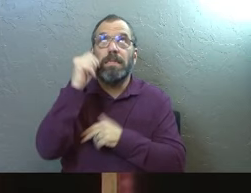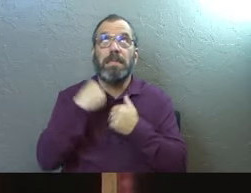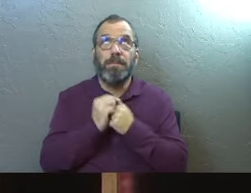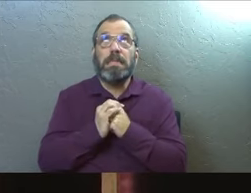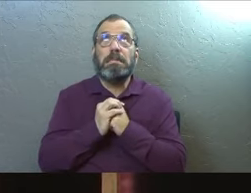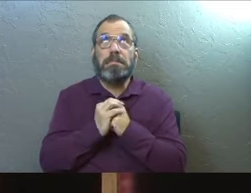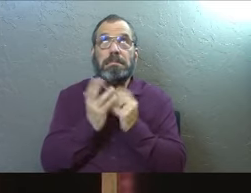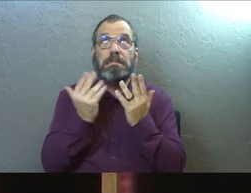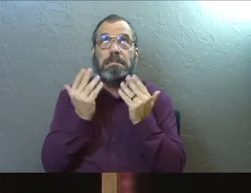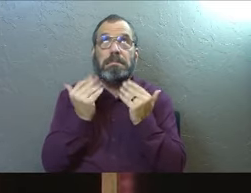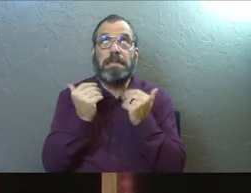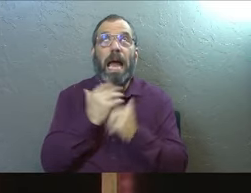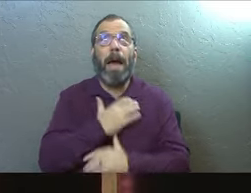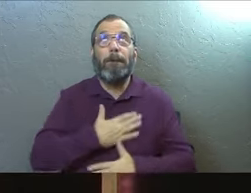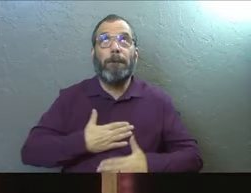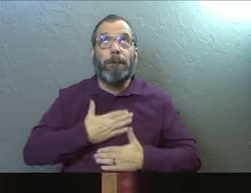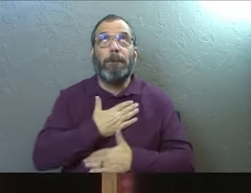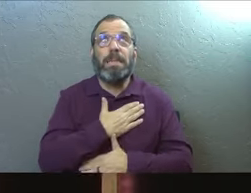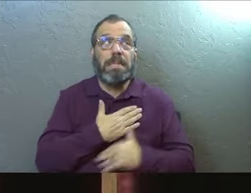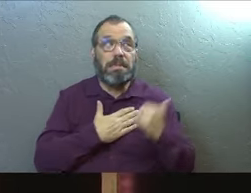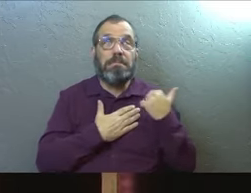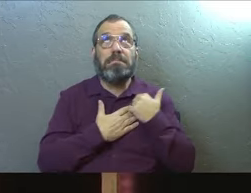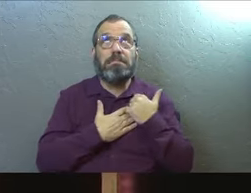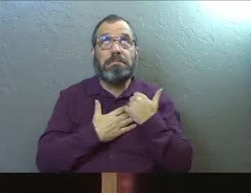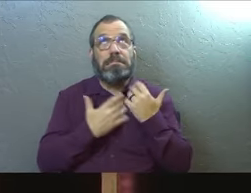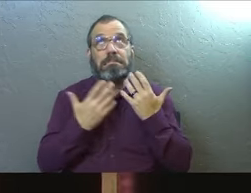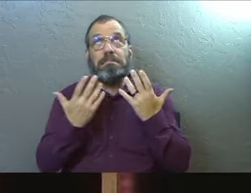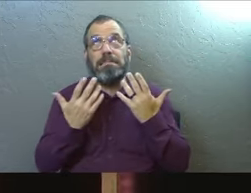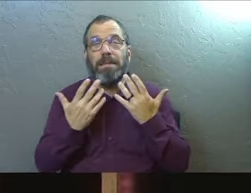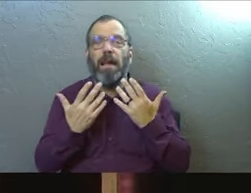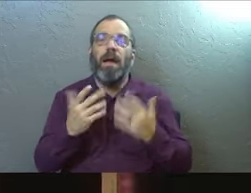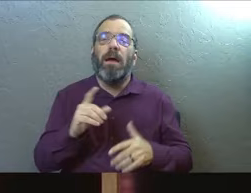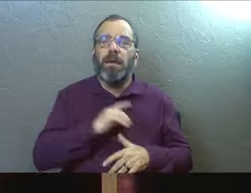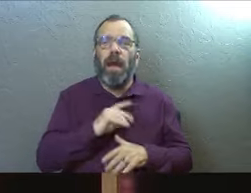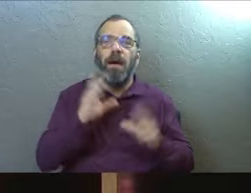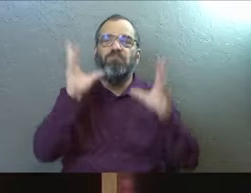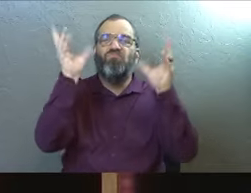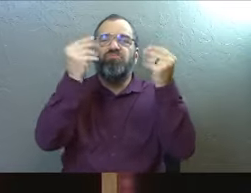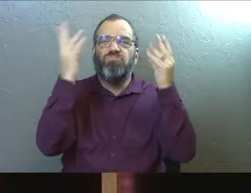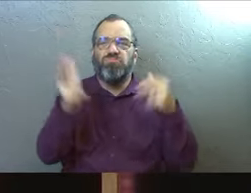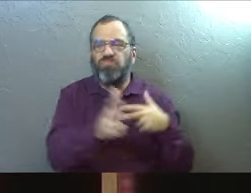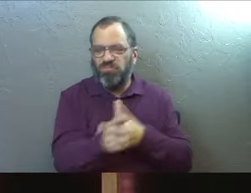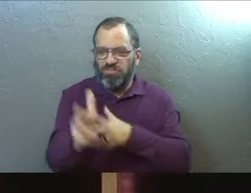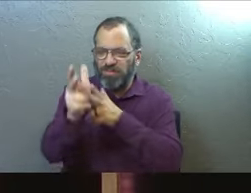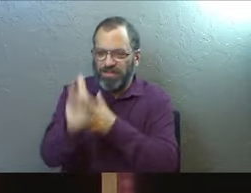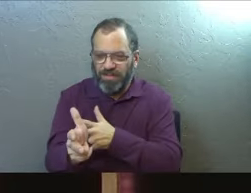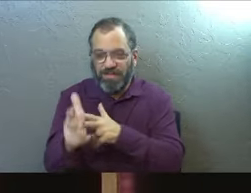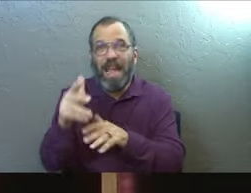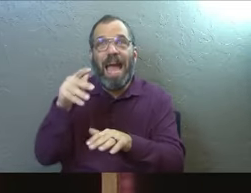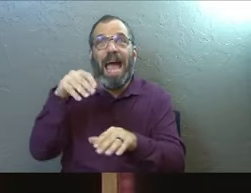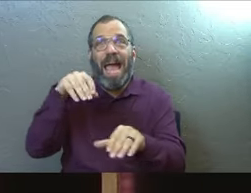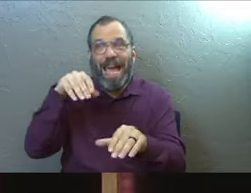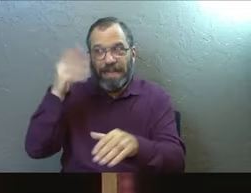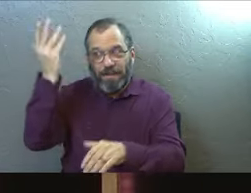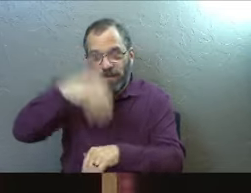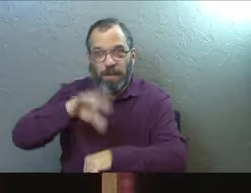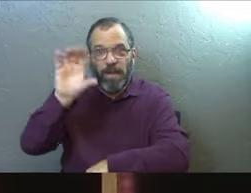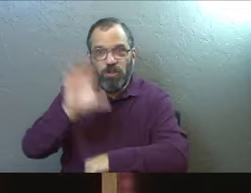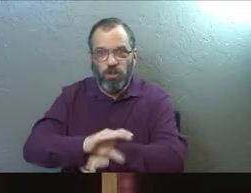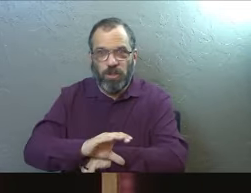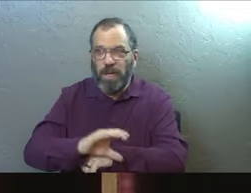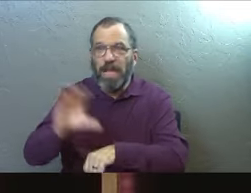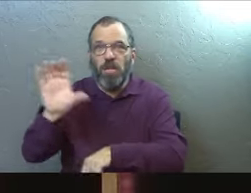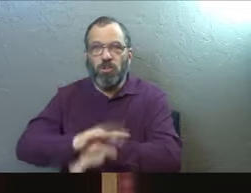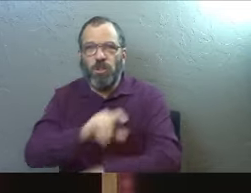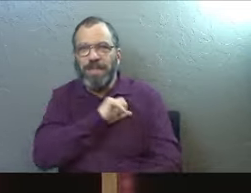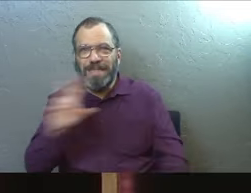me, please. And of course the lights come on and they stop you right there. And the whole